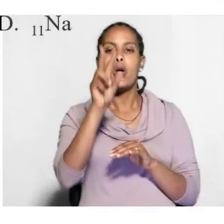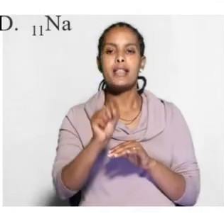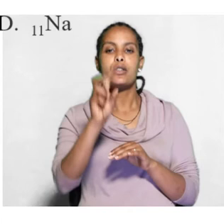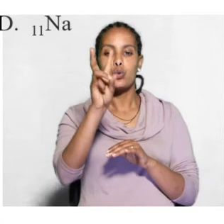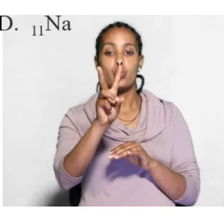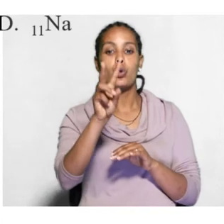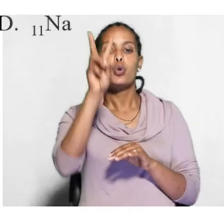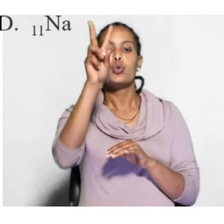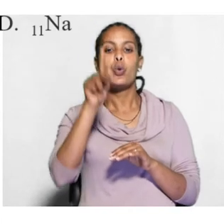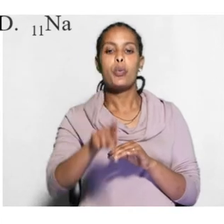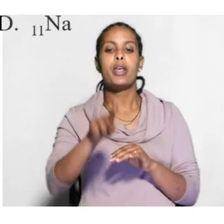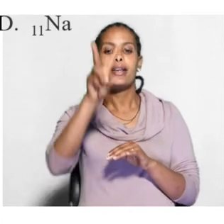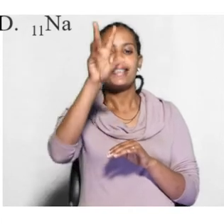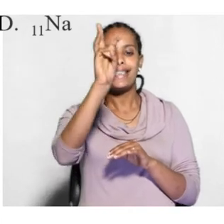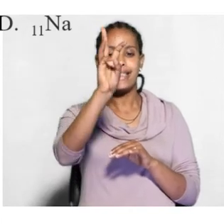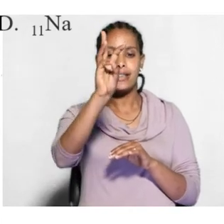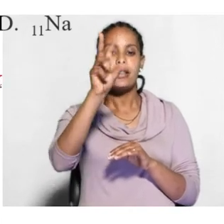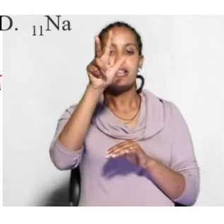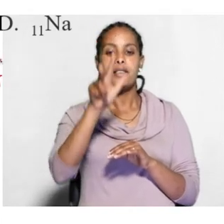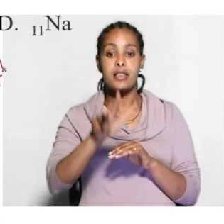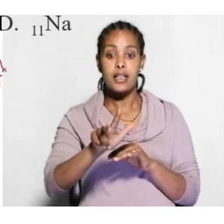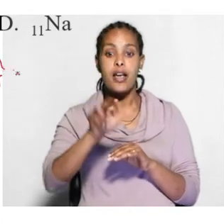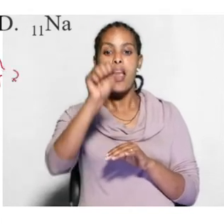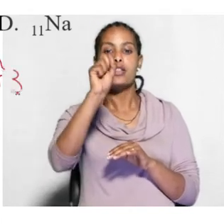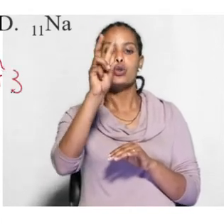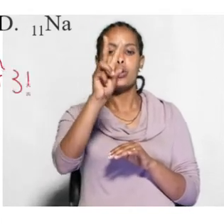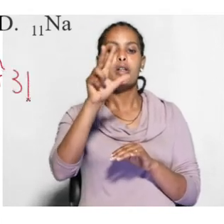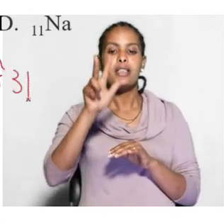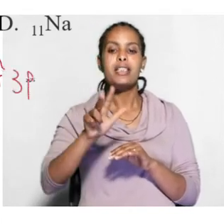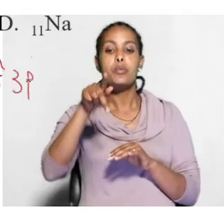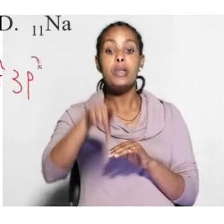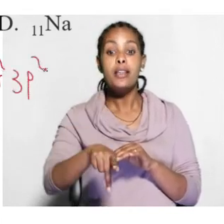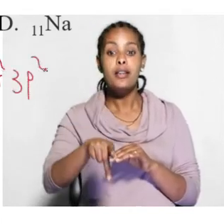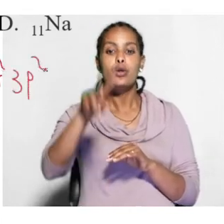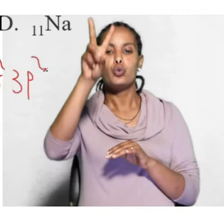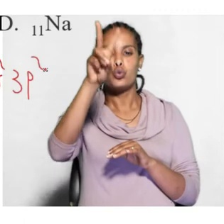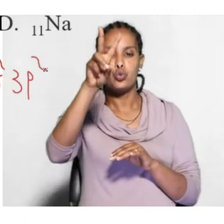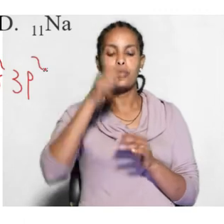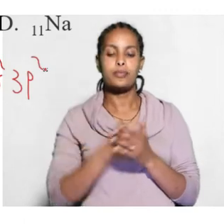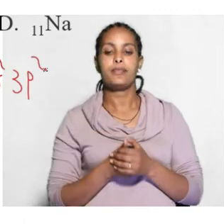2s2, 2p6, 3s2, 3p2.